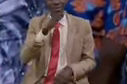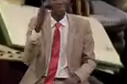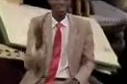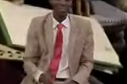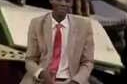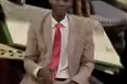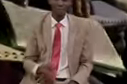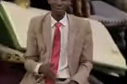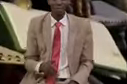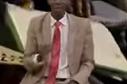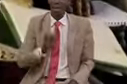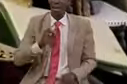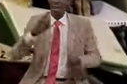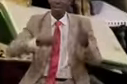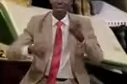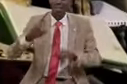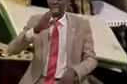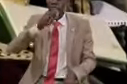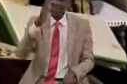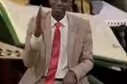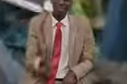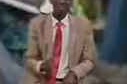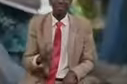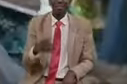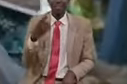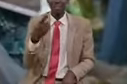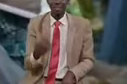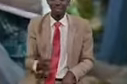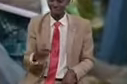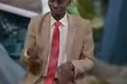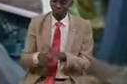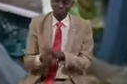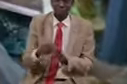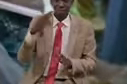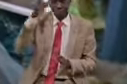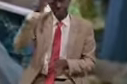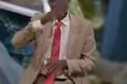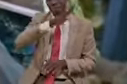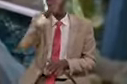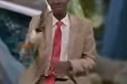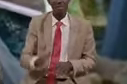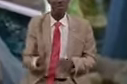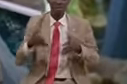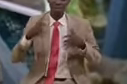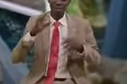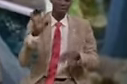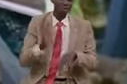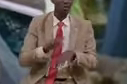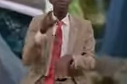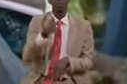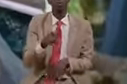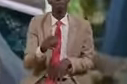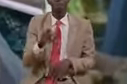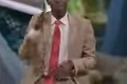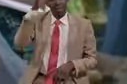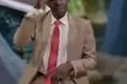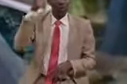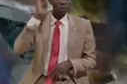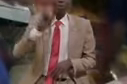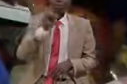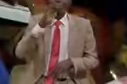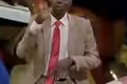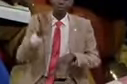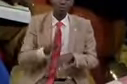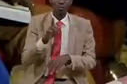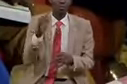never. It will never happen again. Satan will not touch you again. All